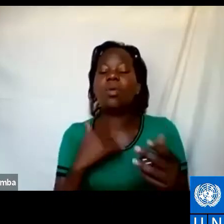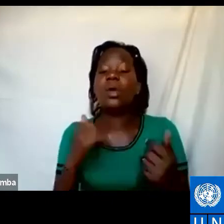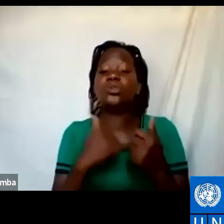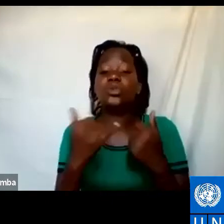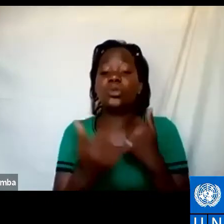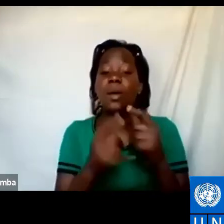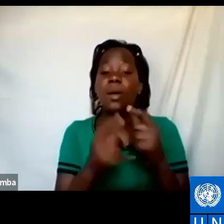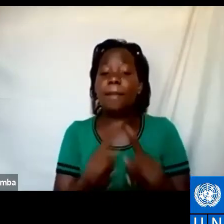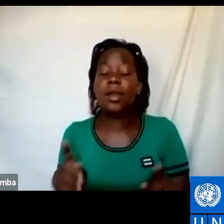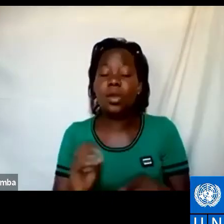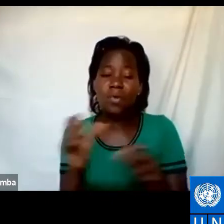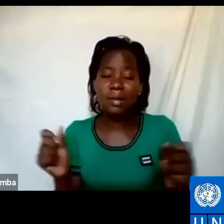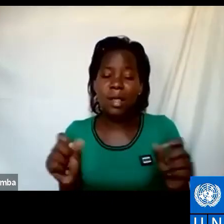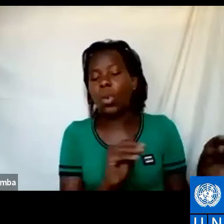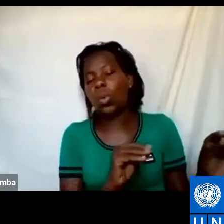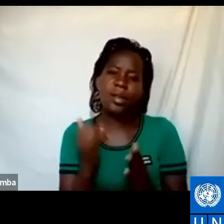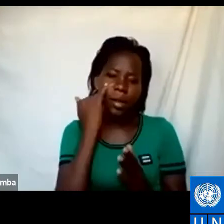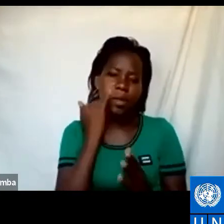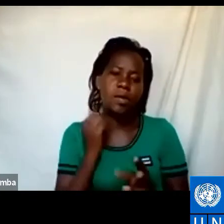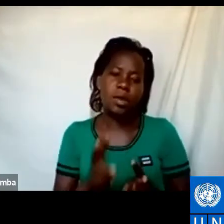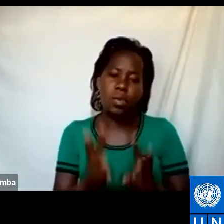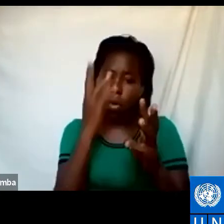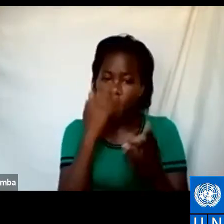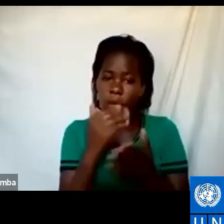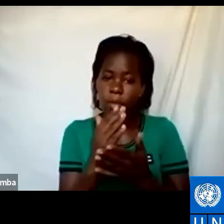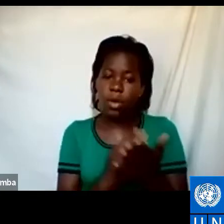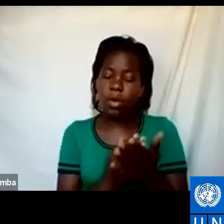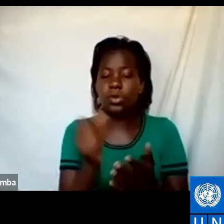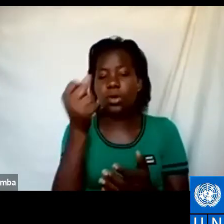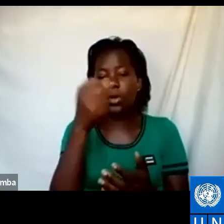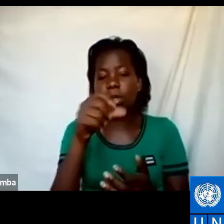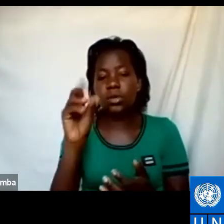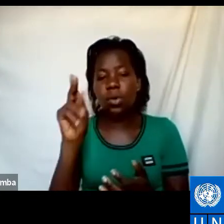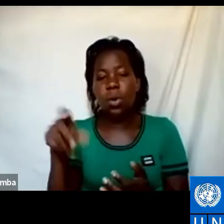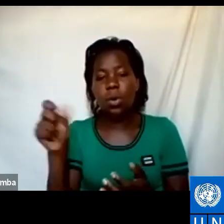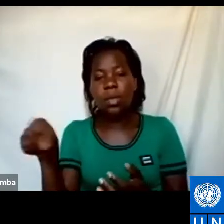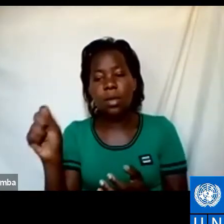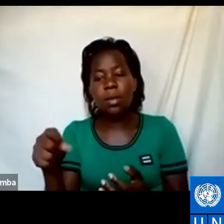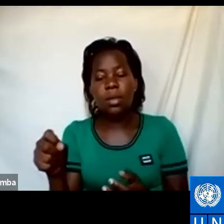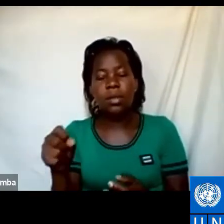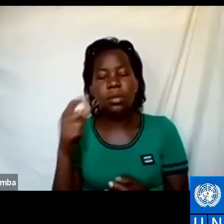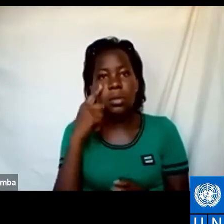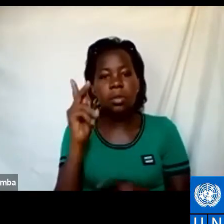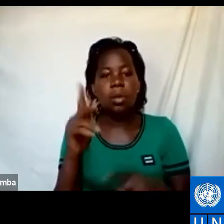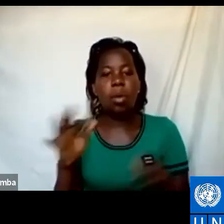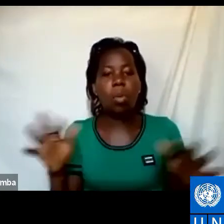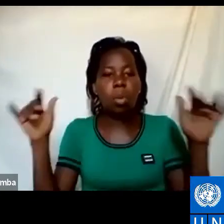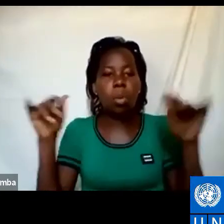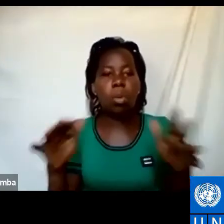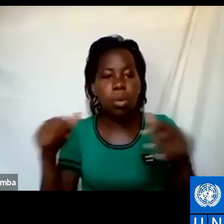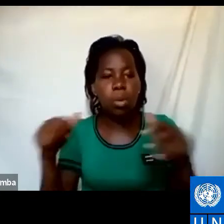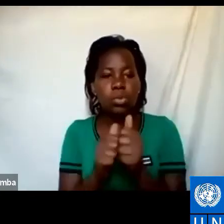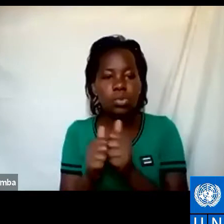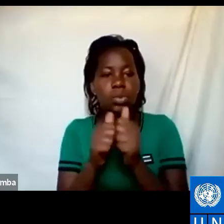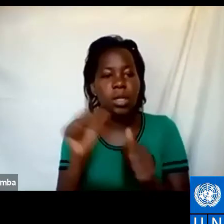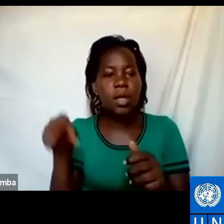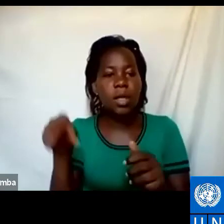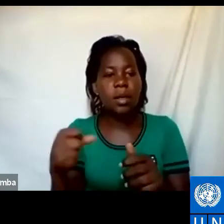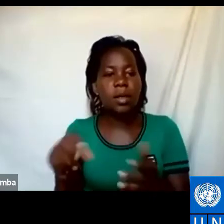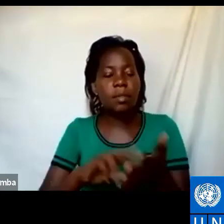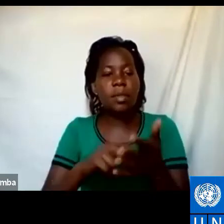at it seriously because of SOPs. We can't have our people crowded together. So technology, even